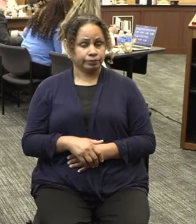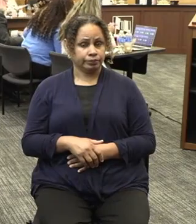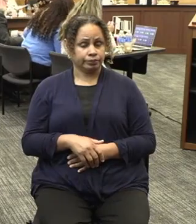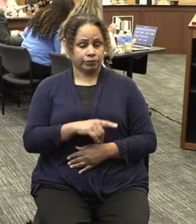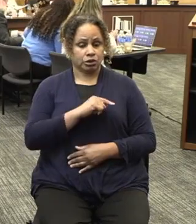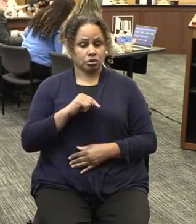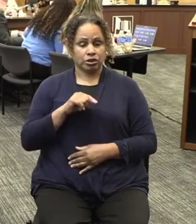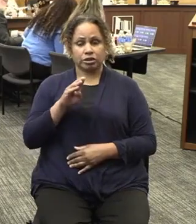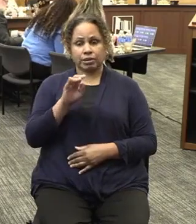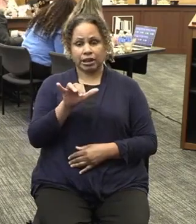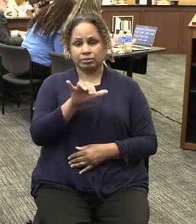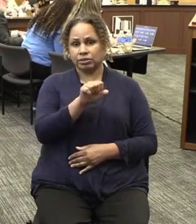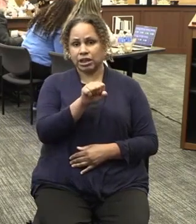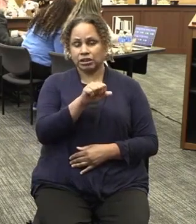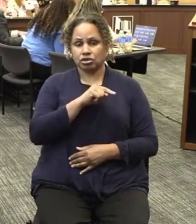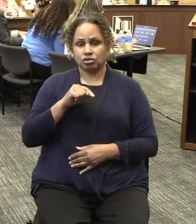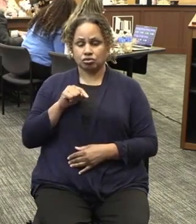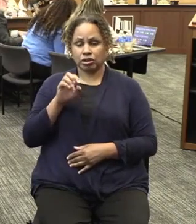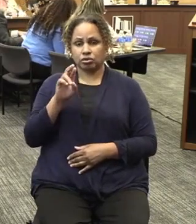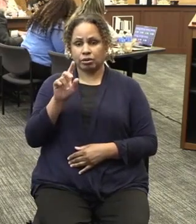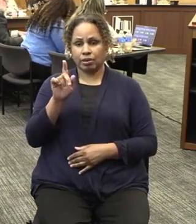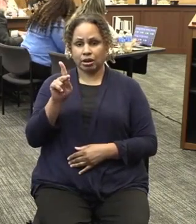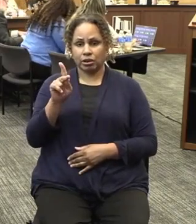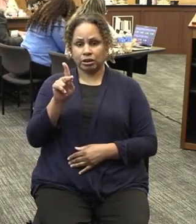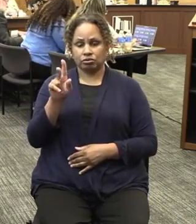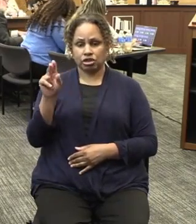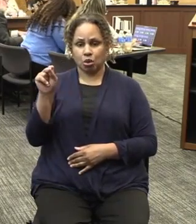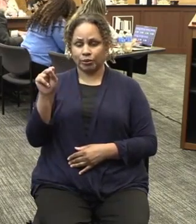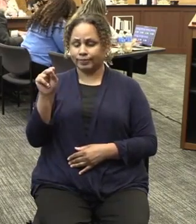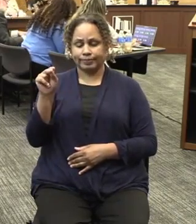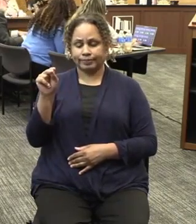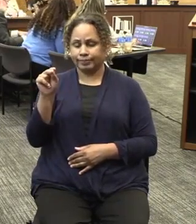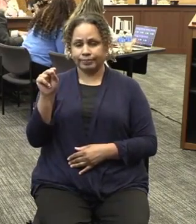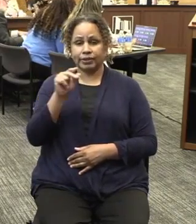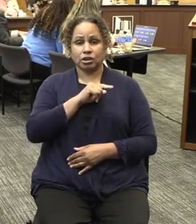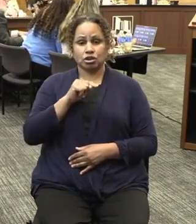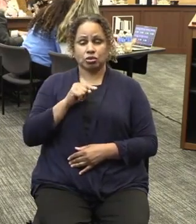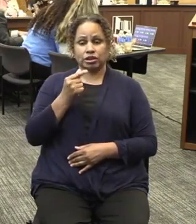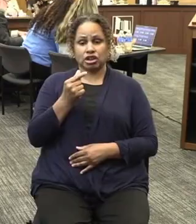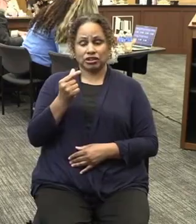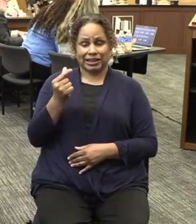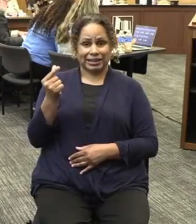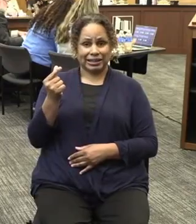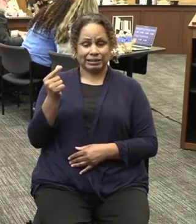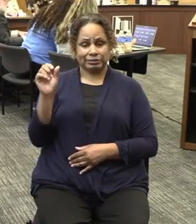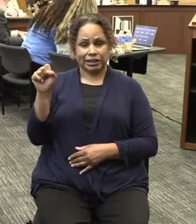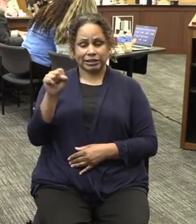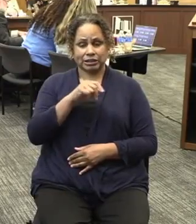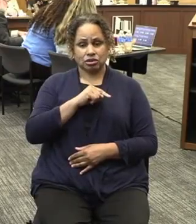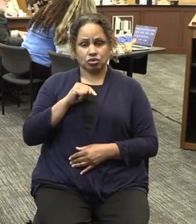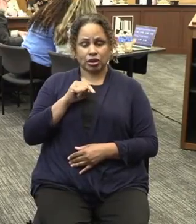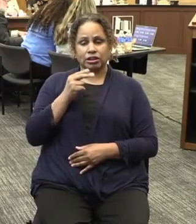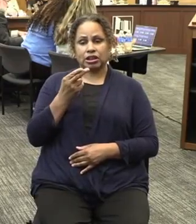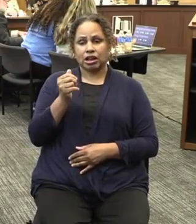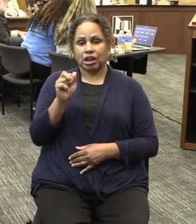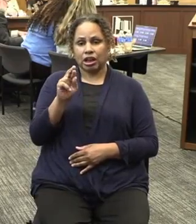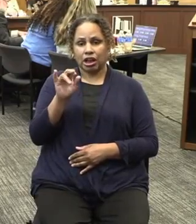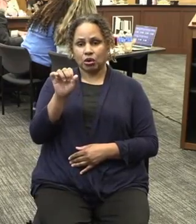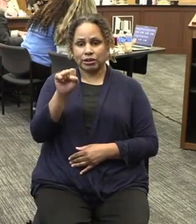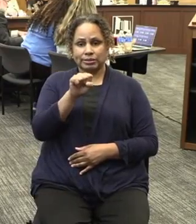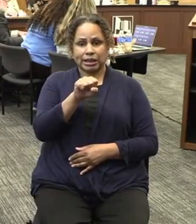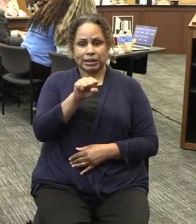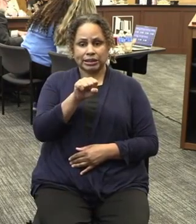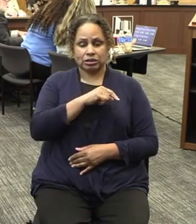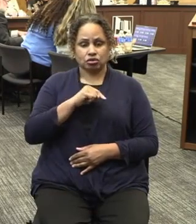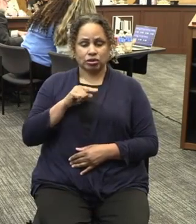Trustee Bottomley, Yes. trustee Broderick, No. trustee Garcia again, Yes. trustee Harris. Yes.